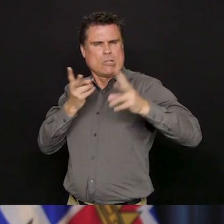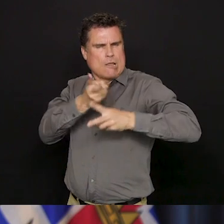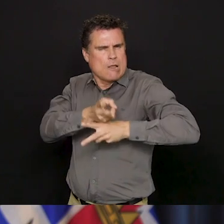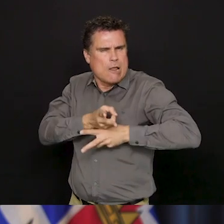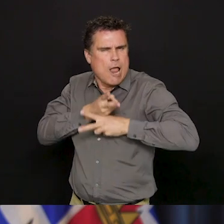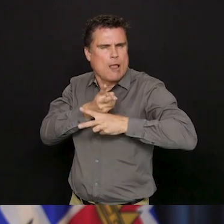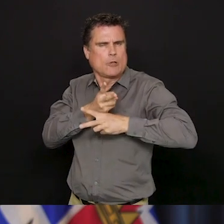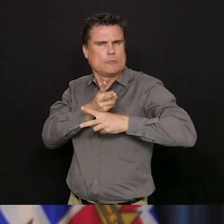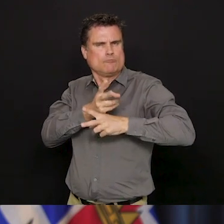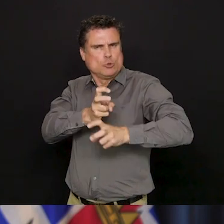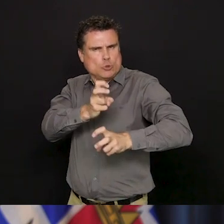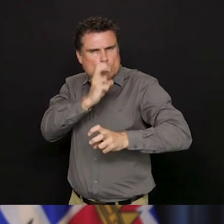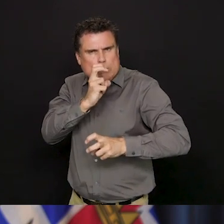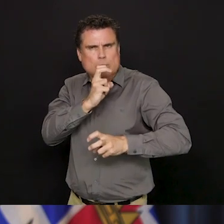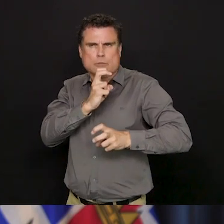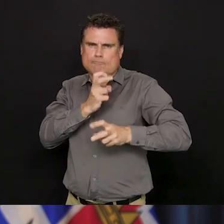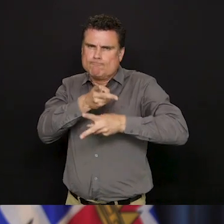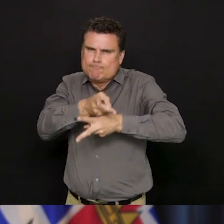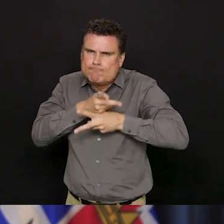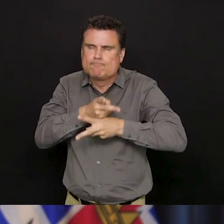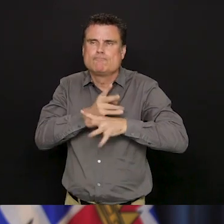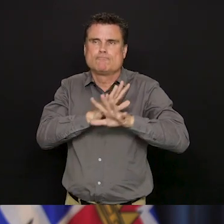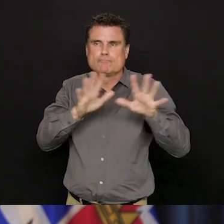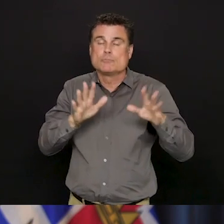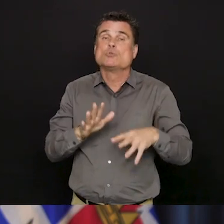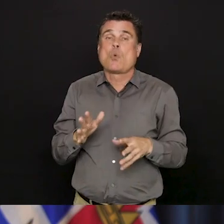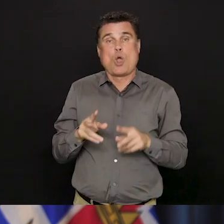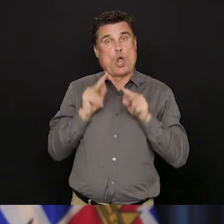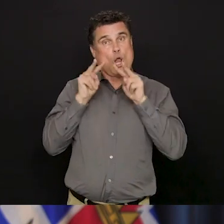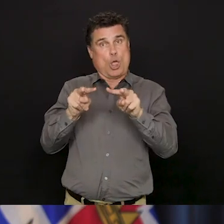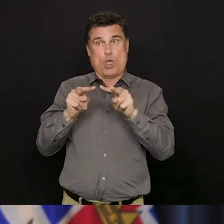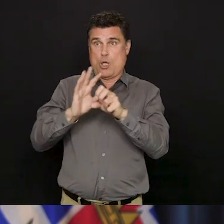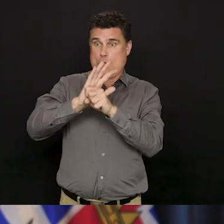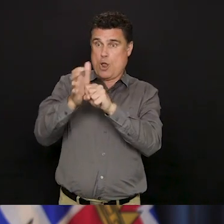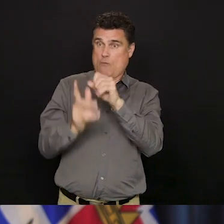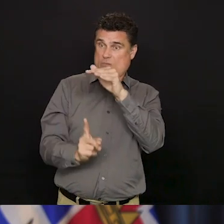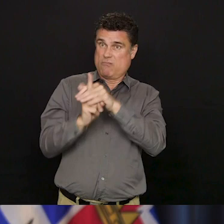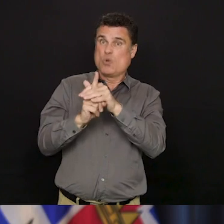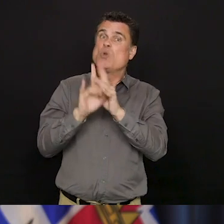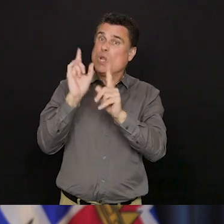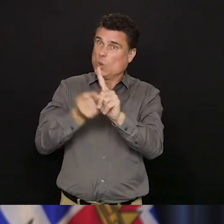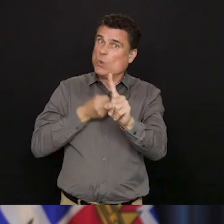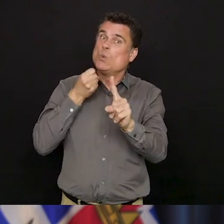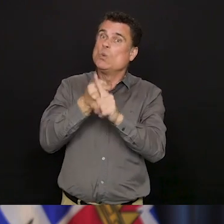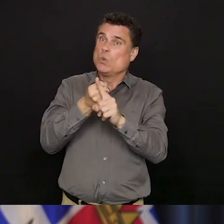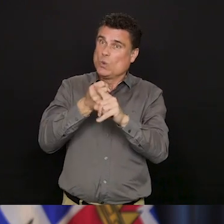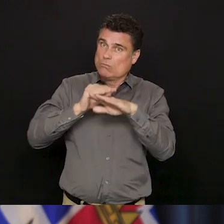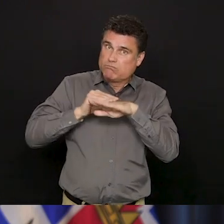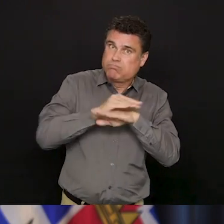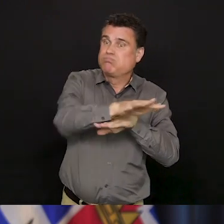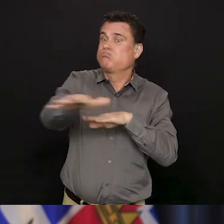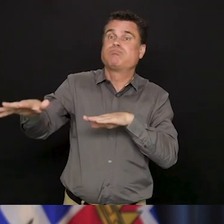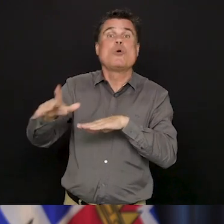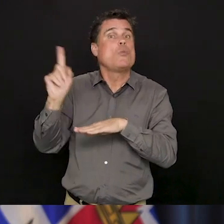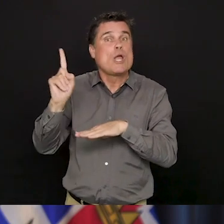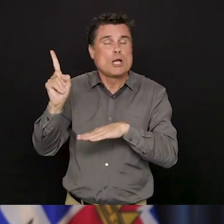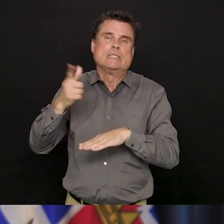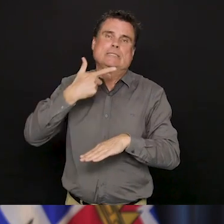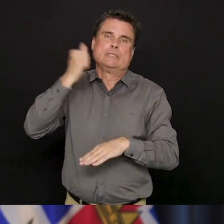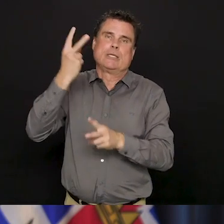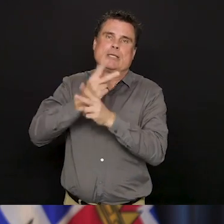extraordinary impact on long-term care of COVID-19 and the necessity to make these changes. So it is happening,